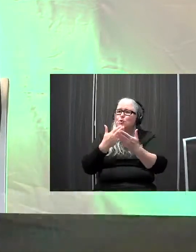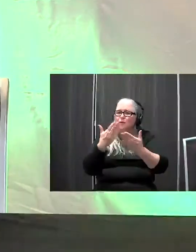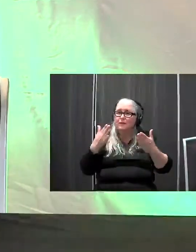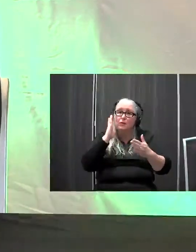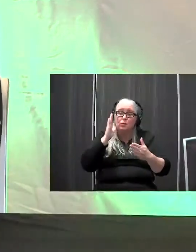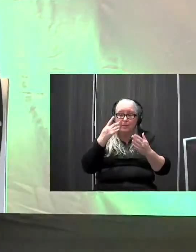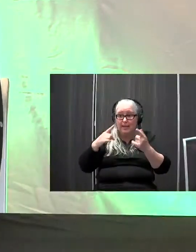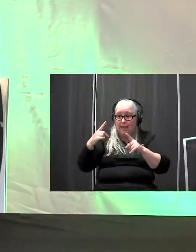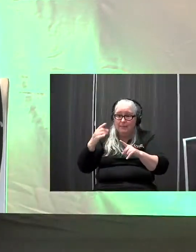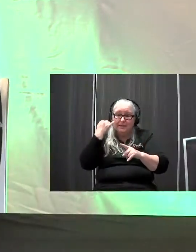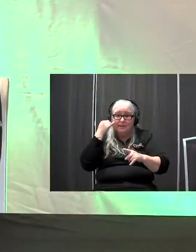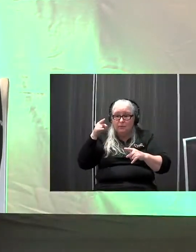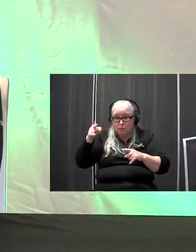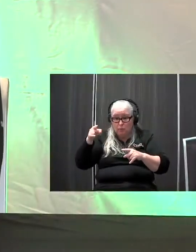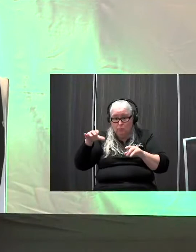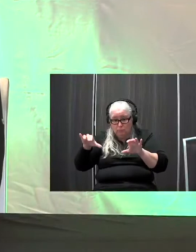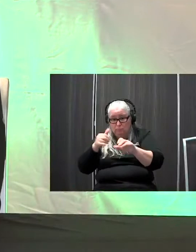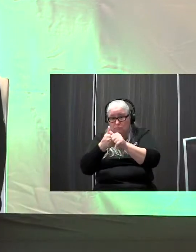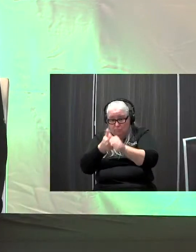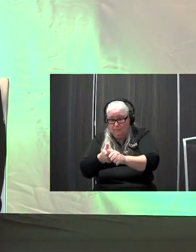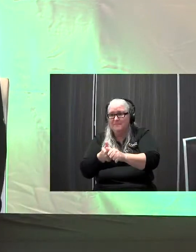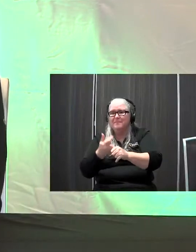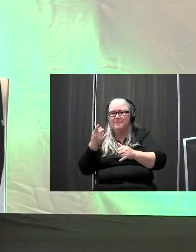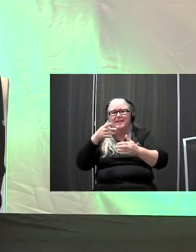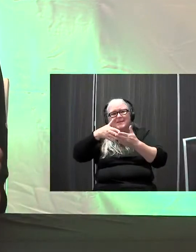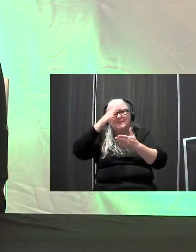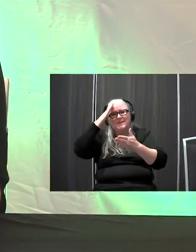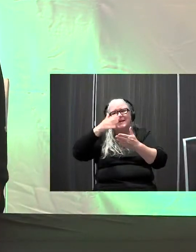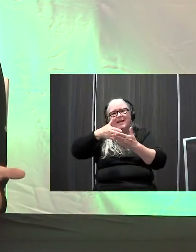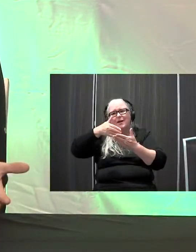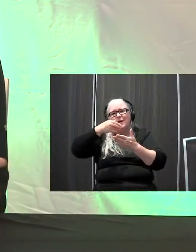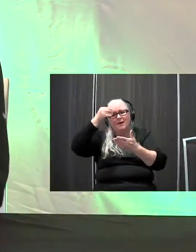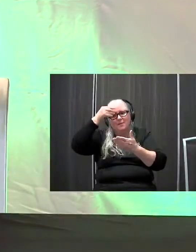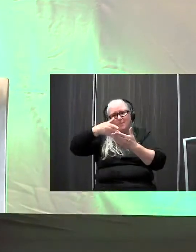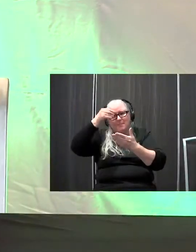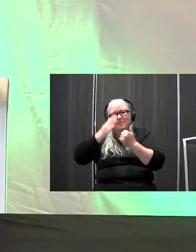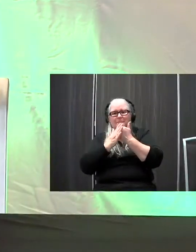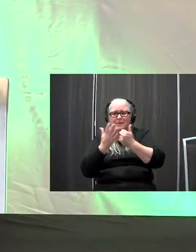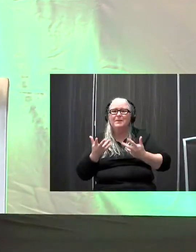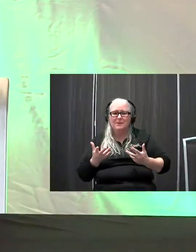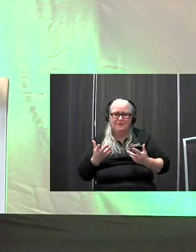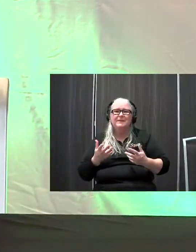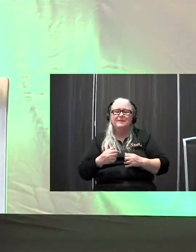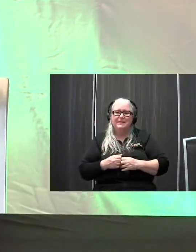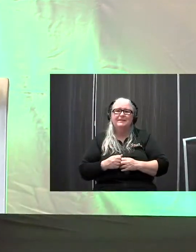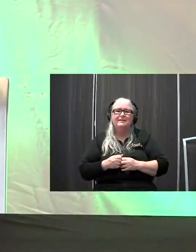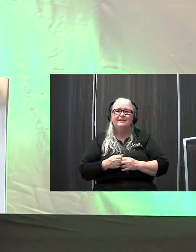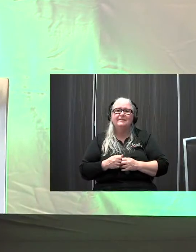that way, then that's going to be really helpful for them in learning those positive behavioral responses.